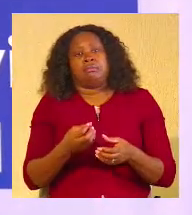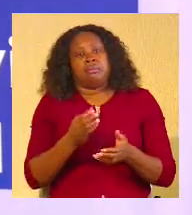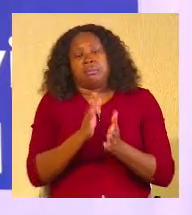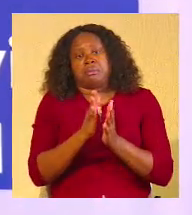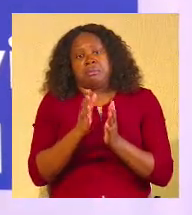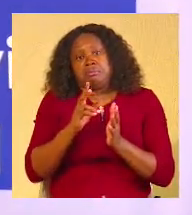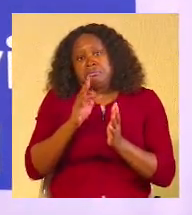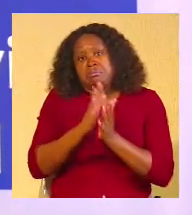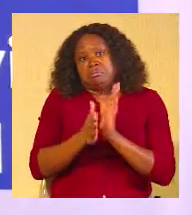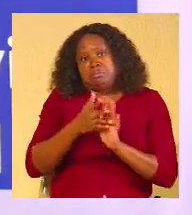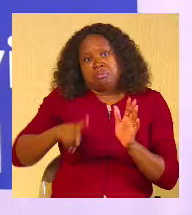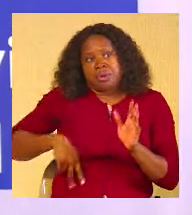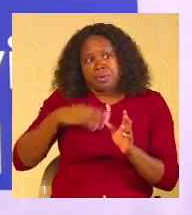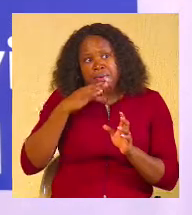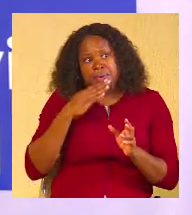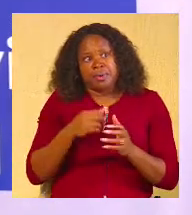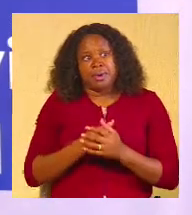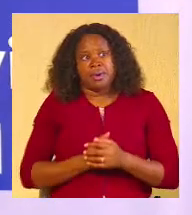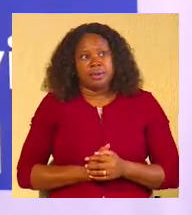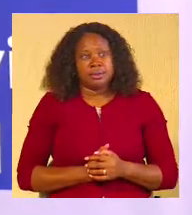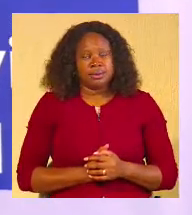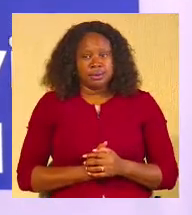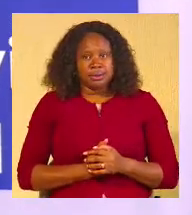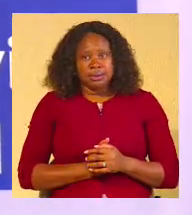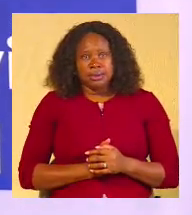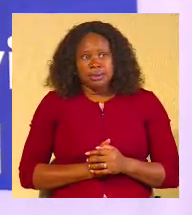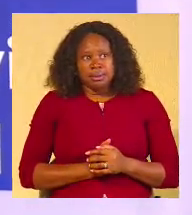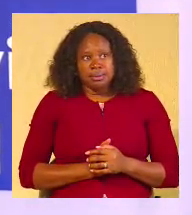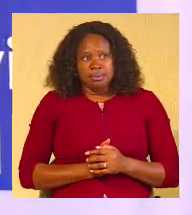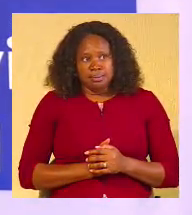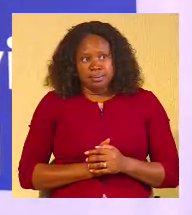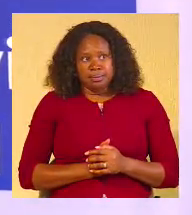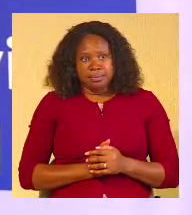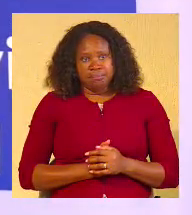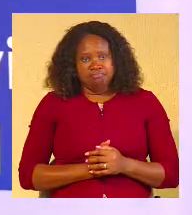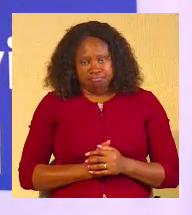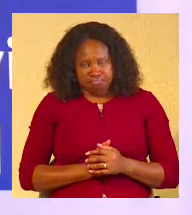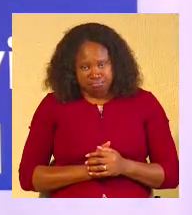apart from clubs trying to come through and different sport codes? What would we do going forward?